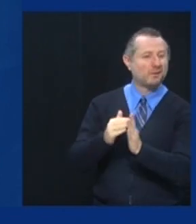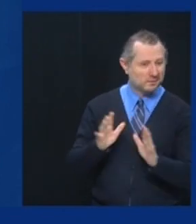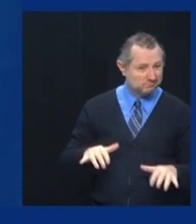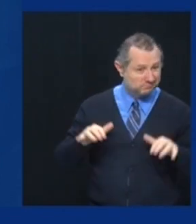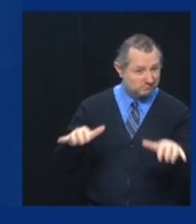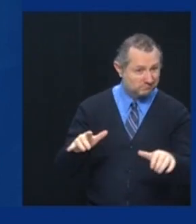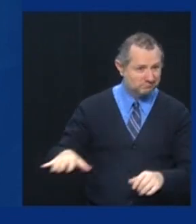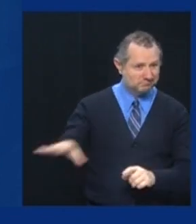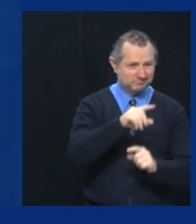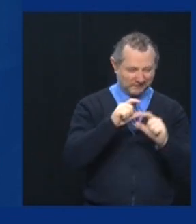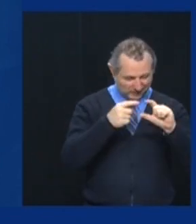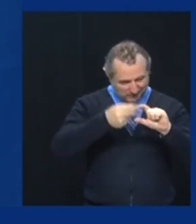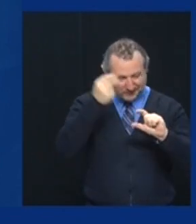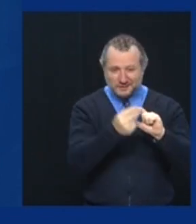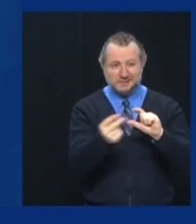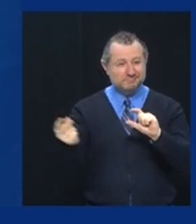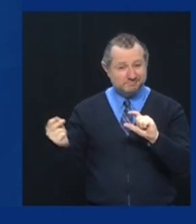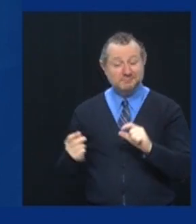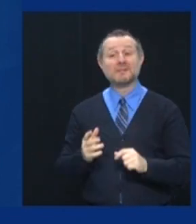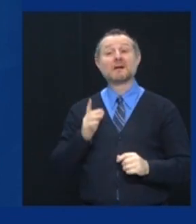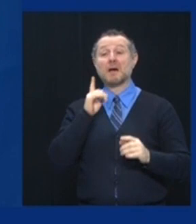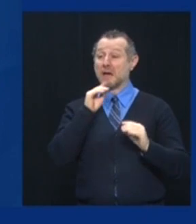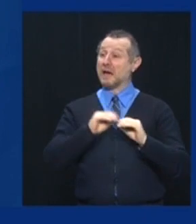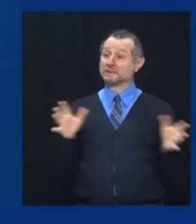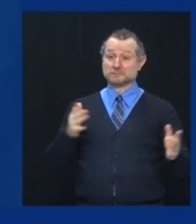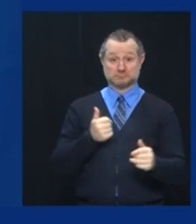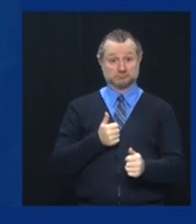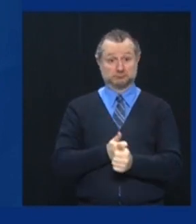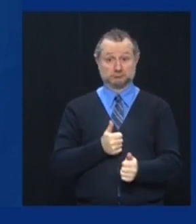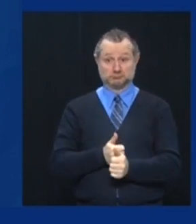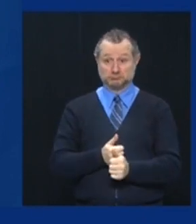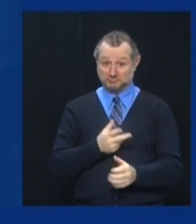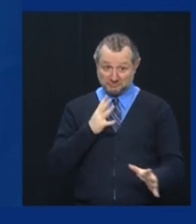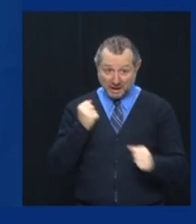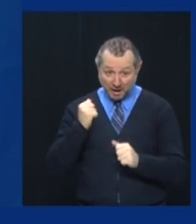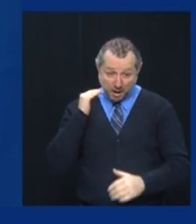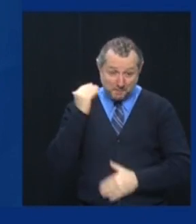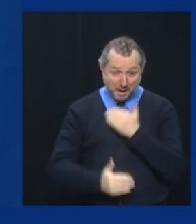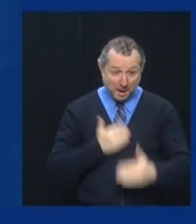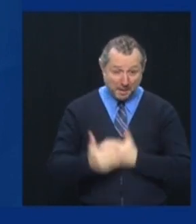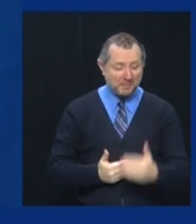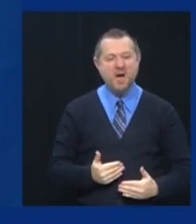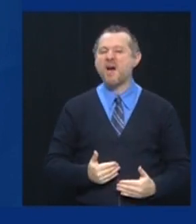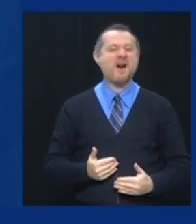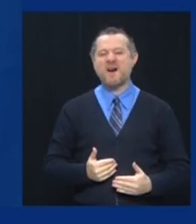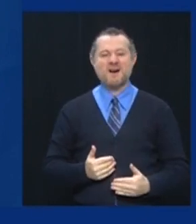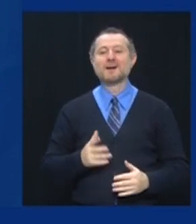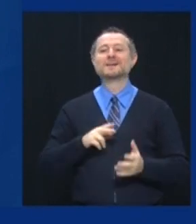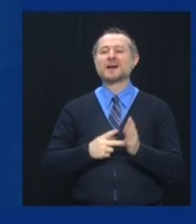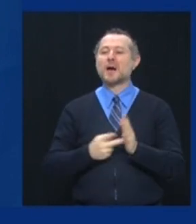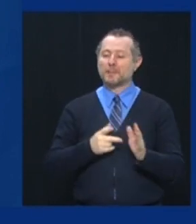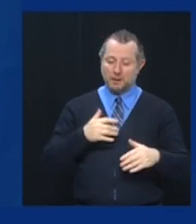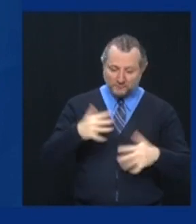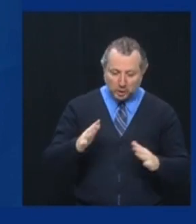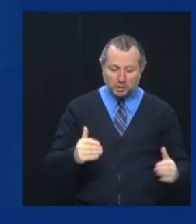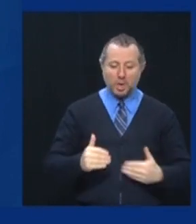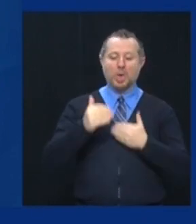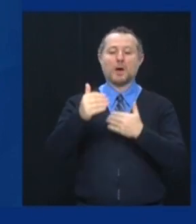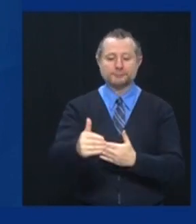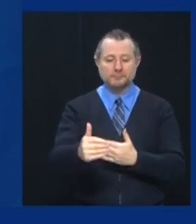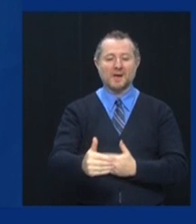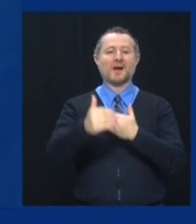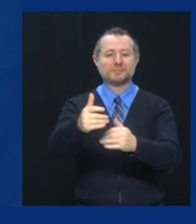Obviously, it's a very long timeline at this supply rate. So the supply rate has